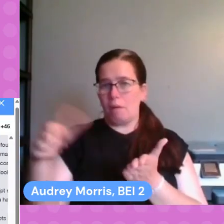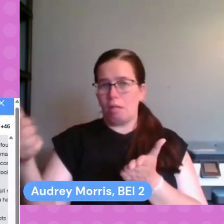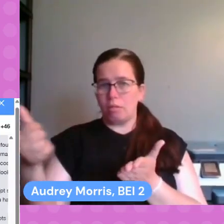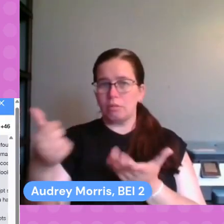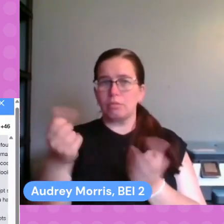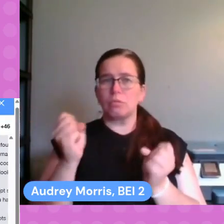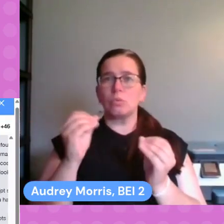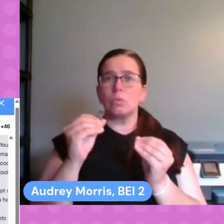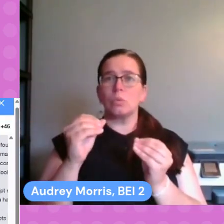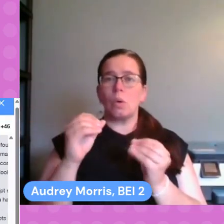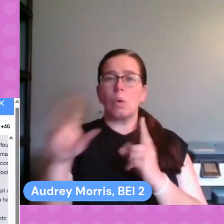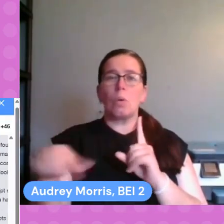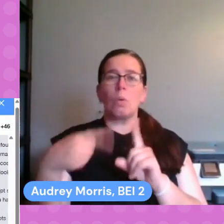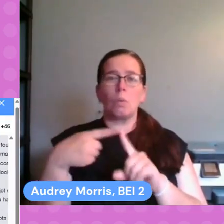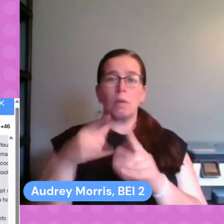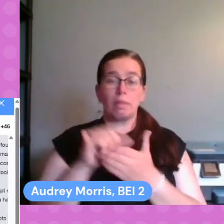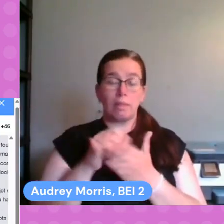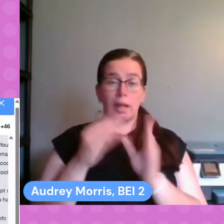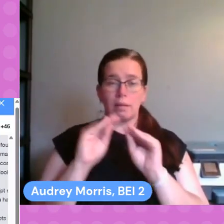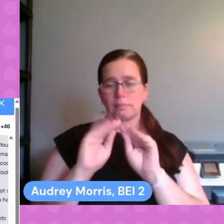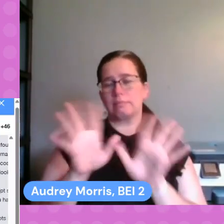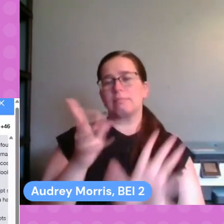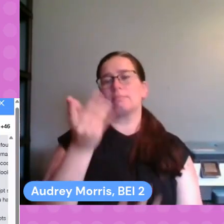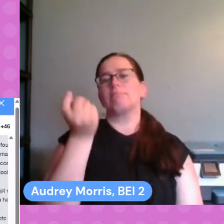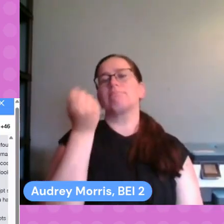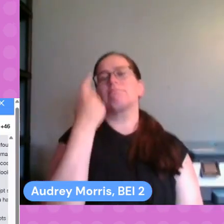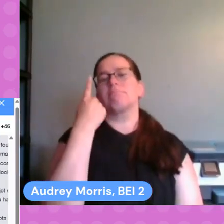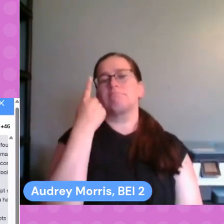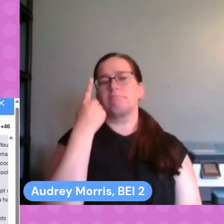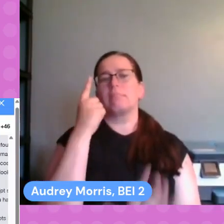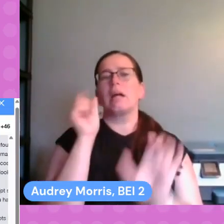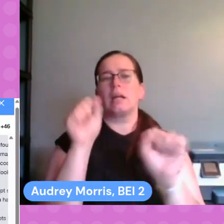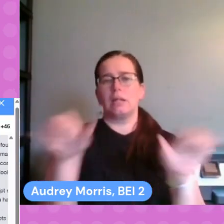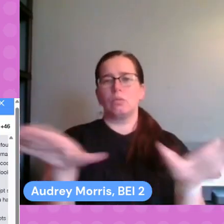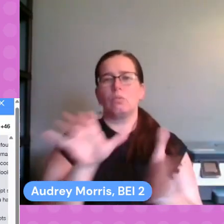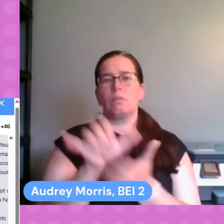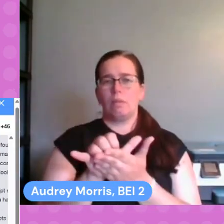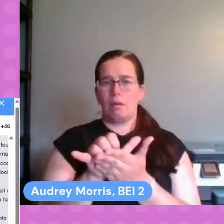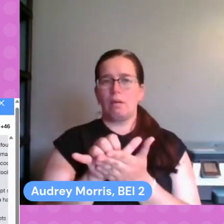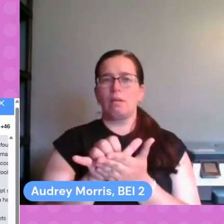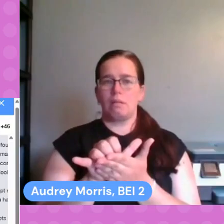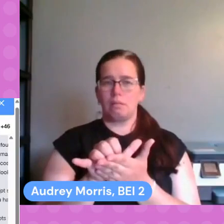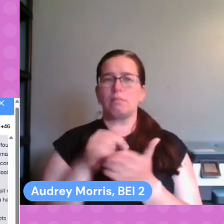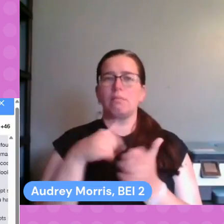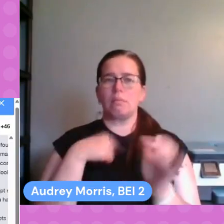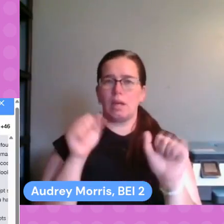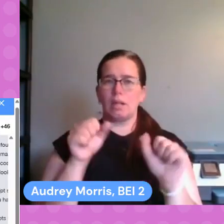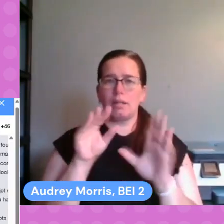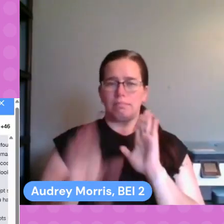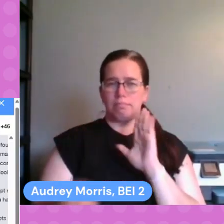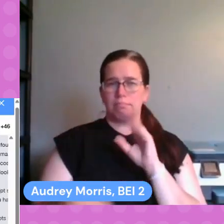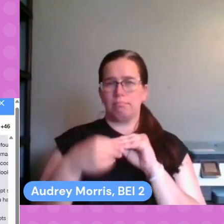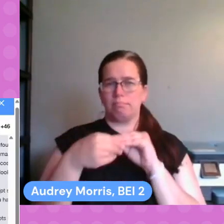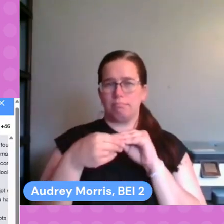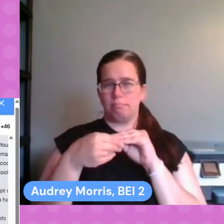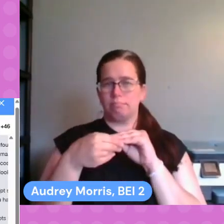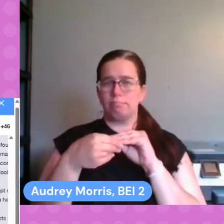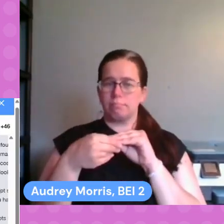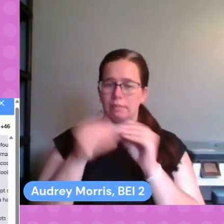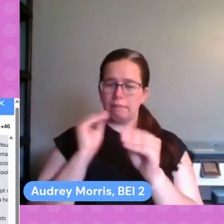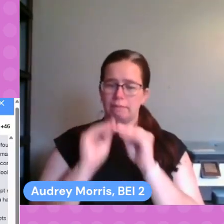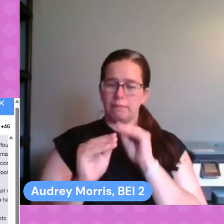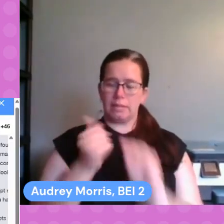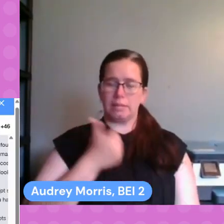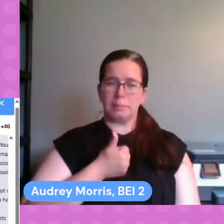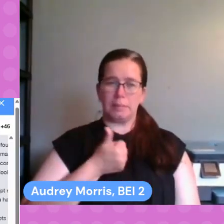that is pointed out to me, then I can do that. I can just put that in and I can fix it